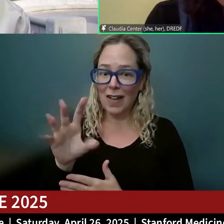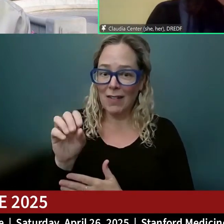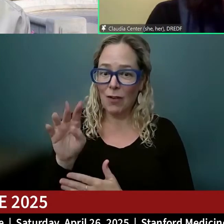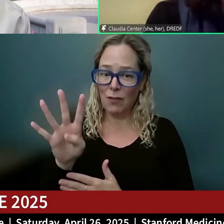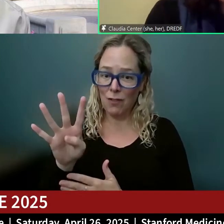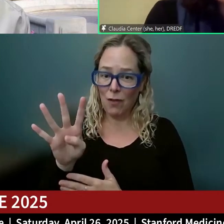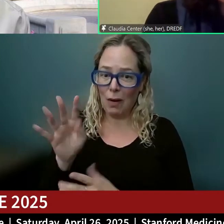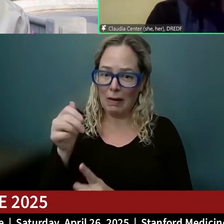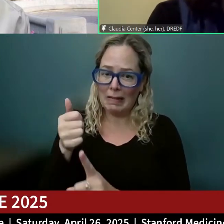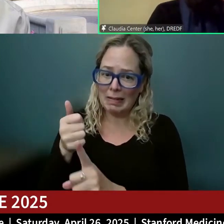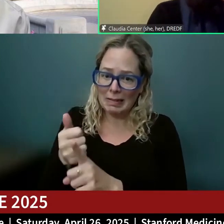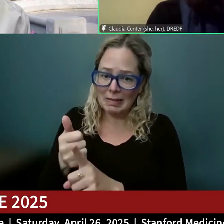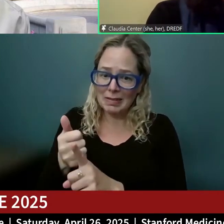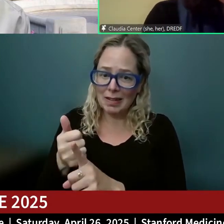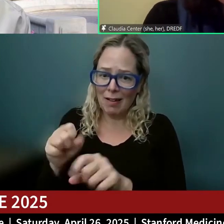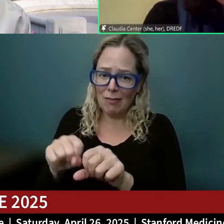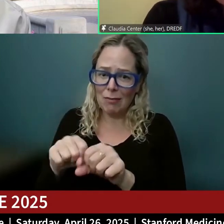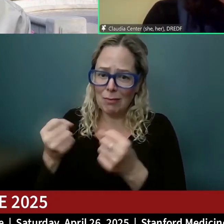unconstitutional.